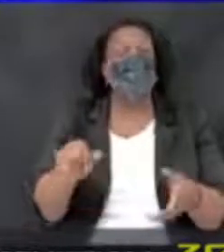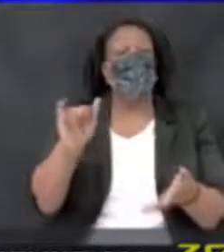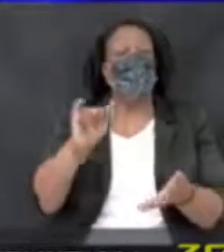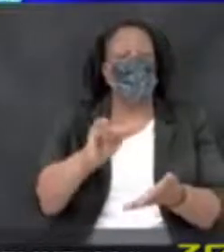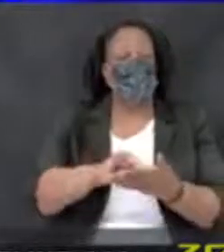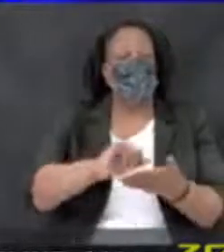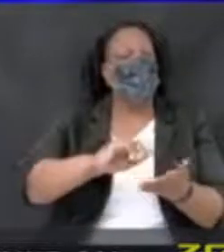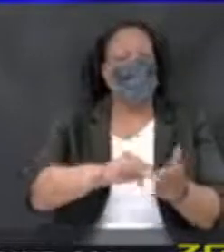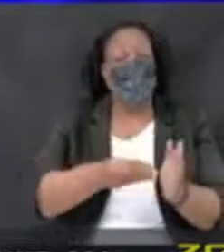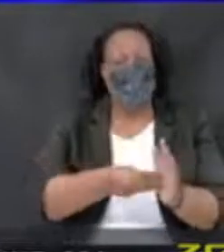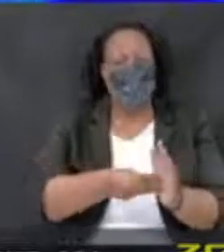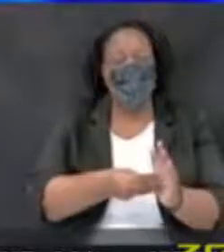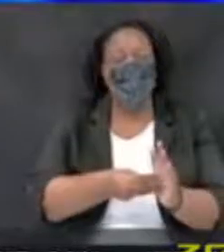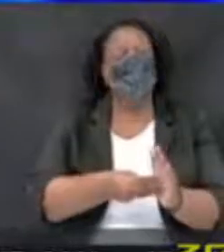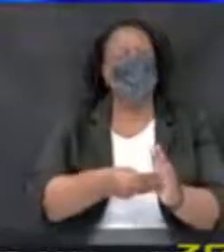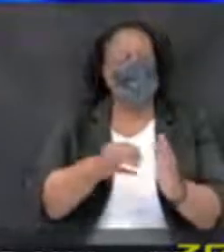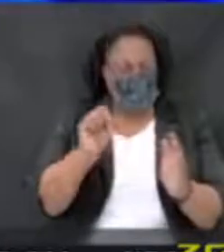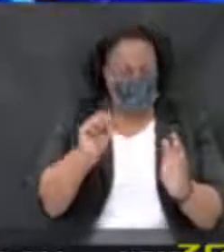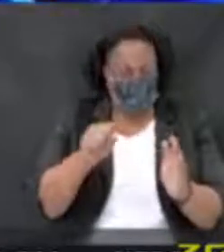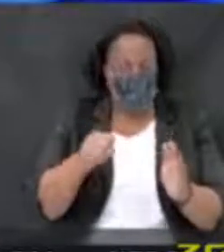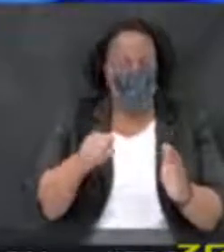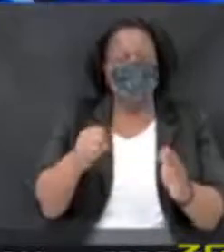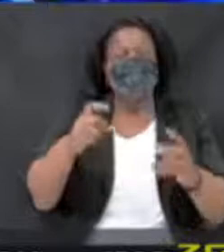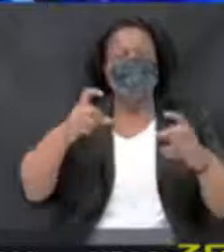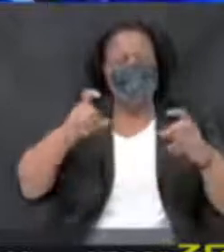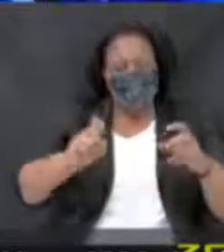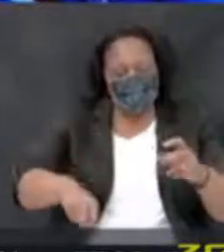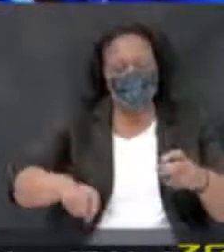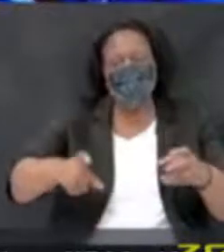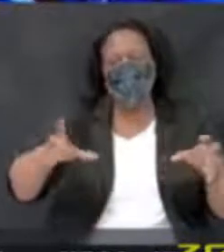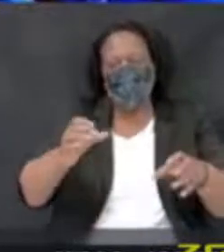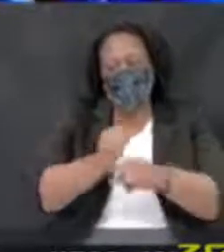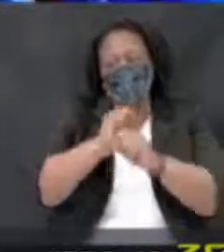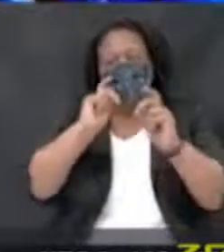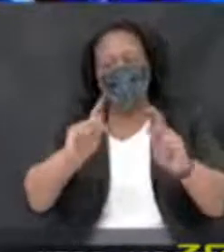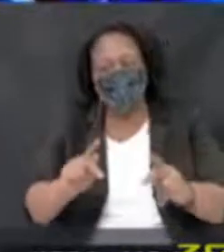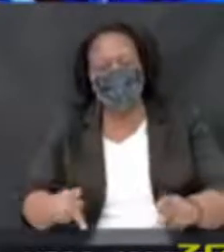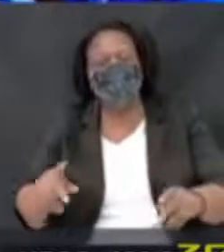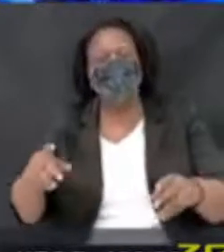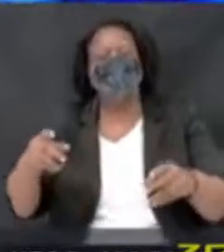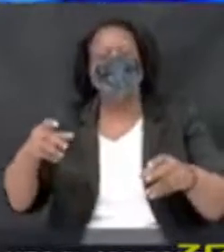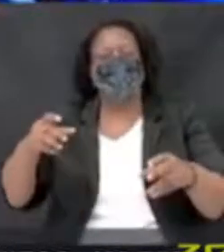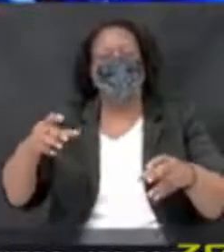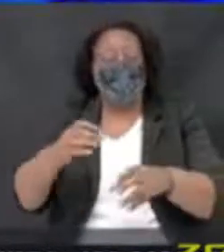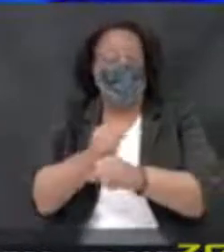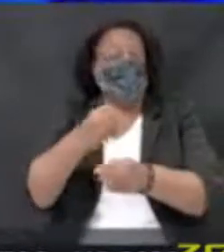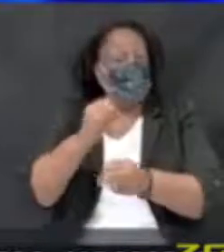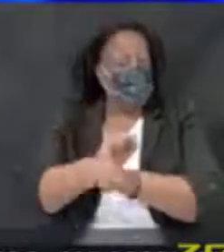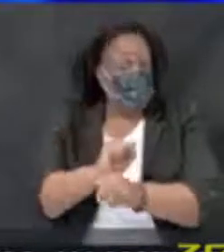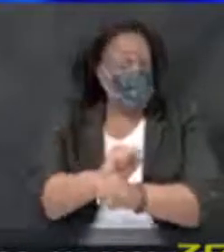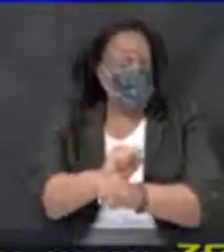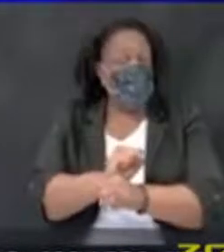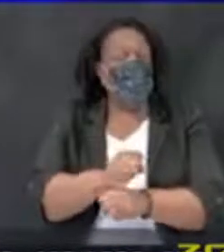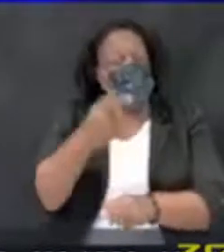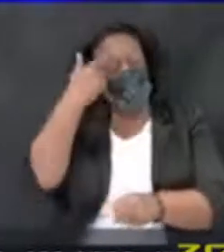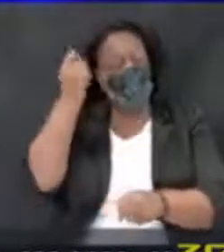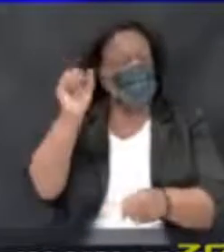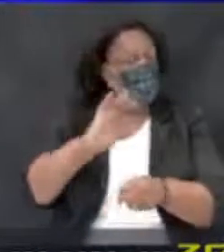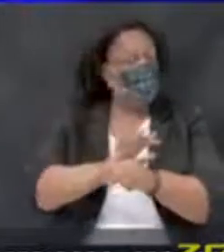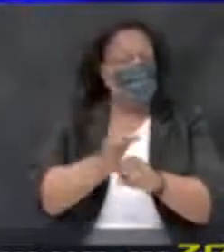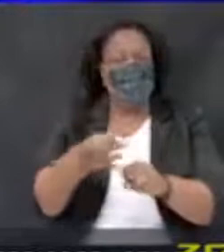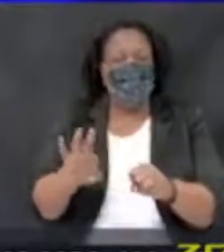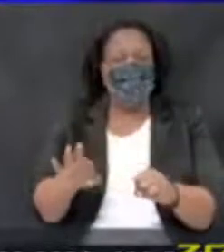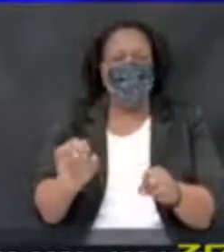course, has to happen as we need to relieve ourselves of the stranglehold that COVID-19 has had on